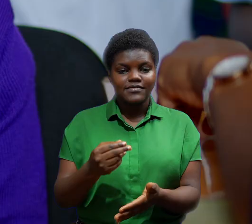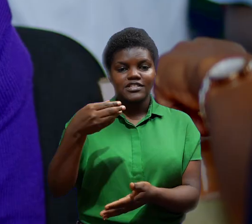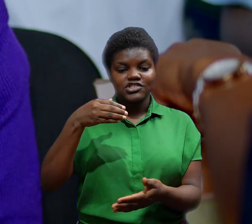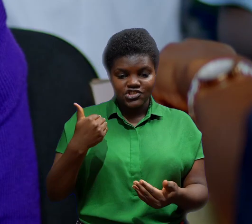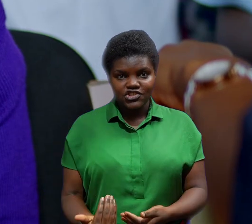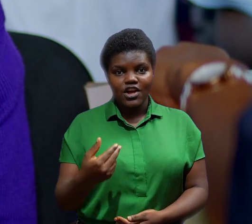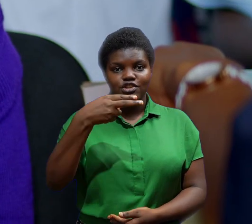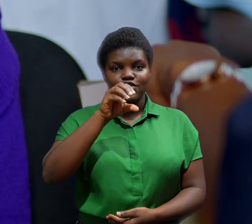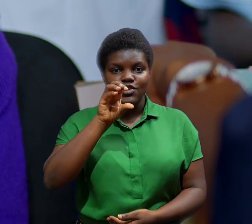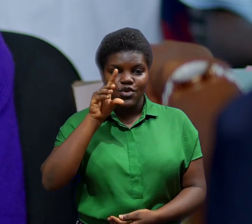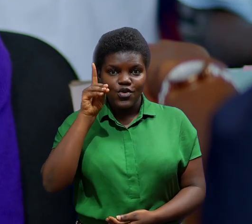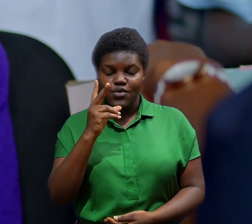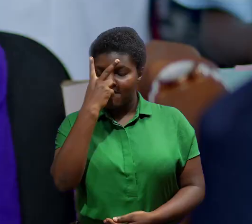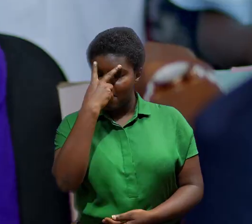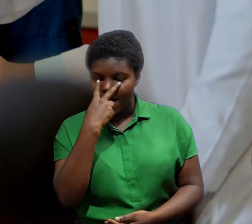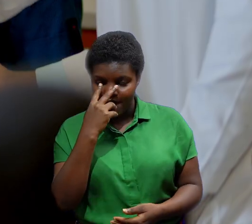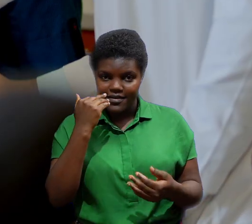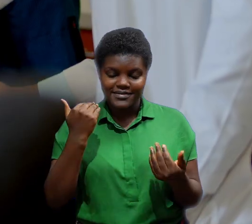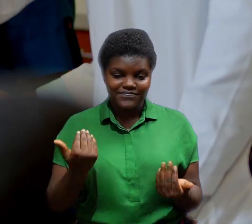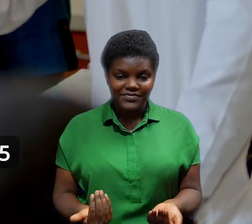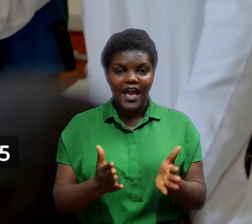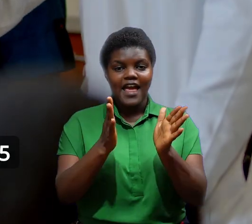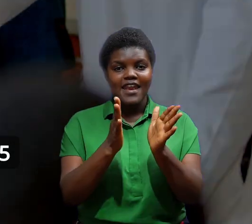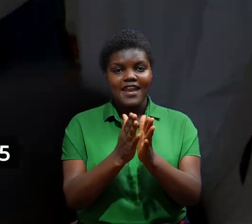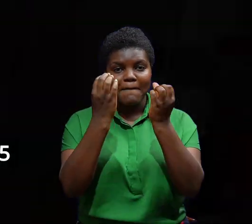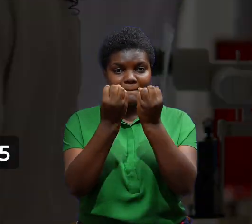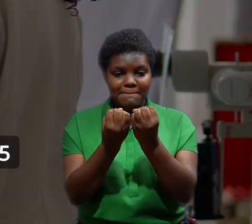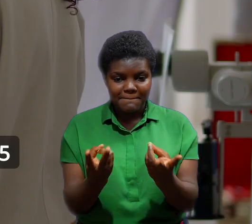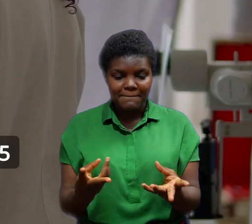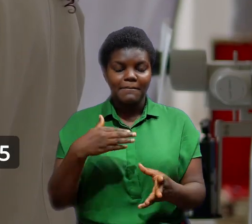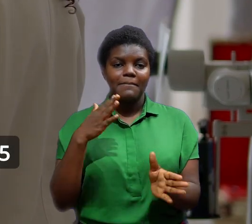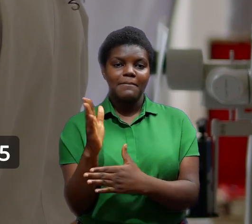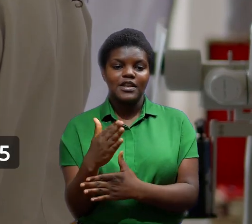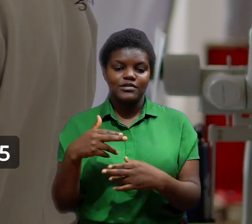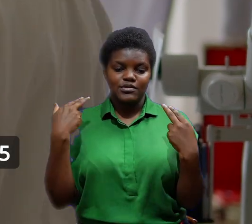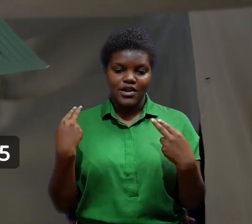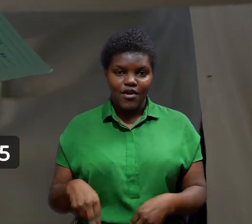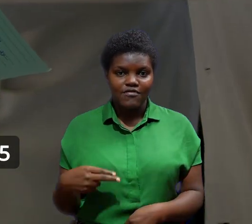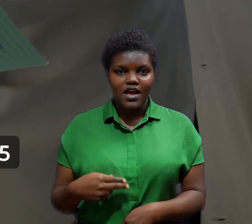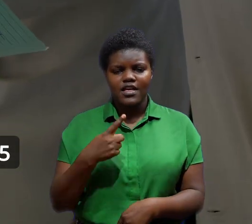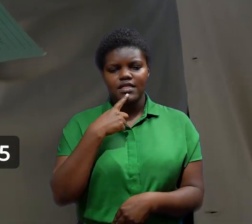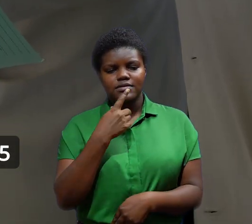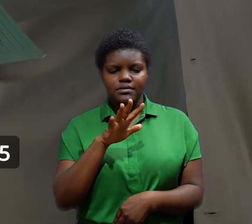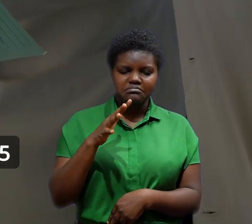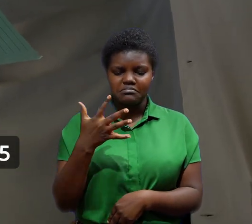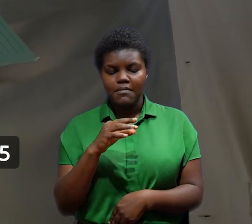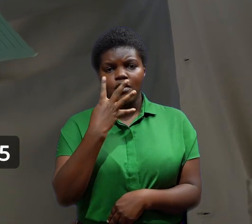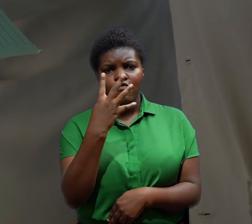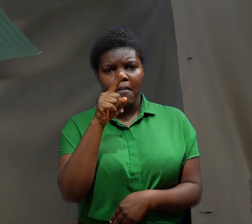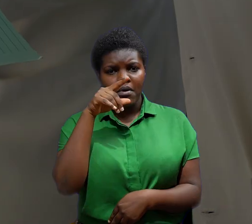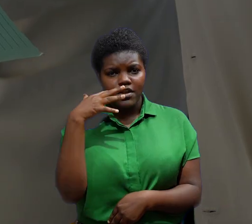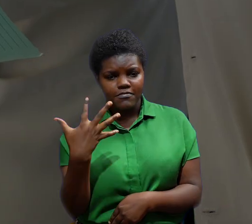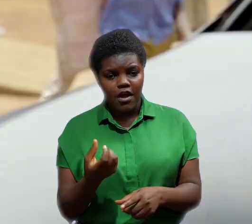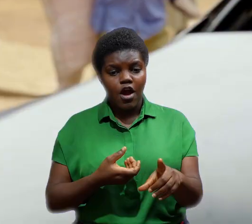childhood blindness. The Ministry of Health estimates that